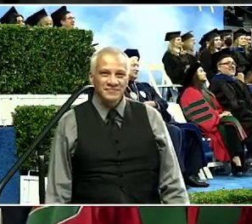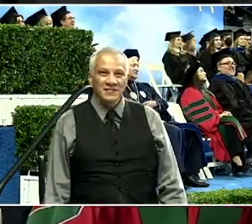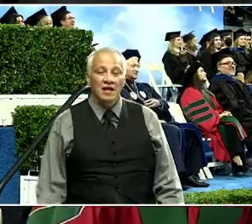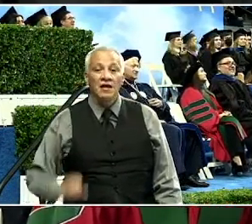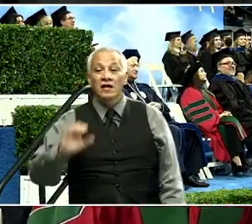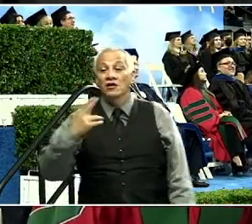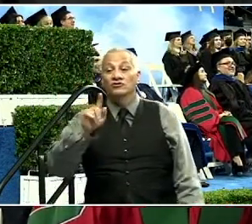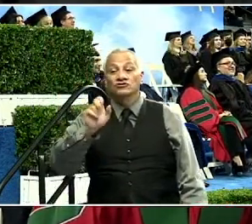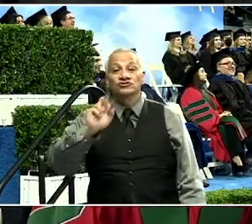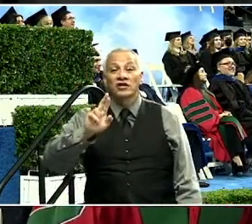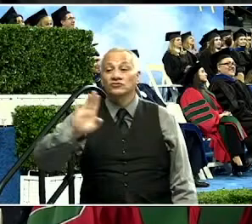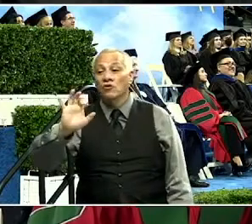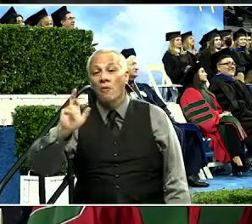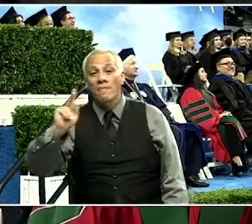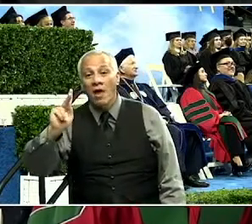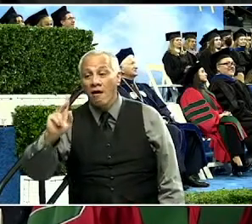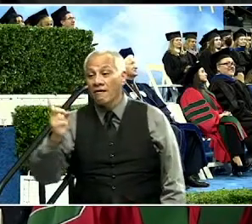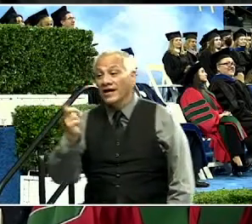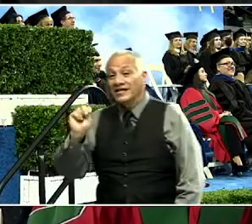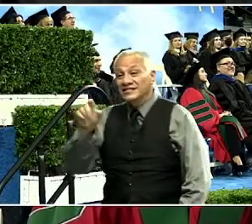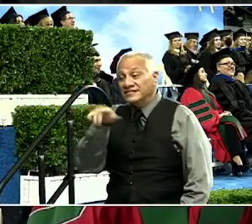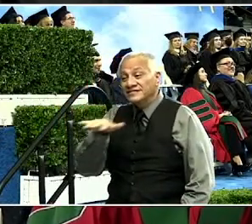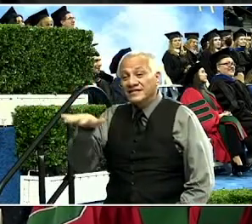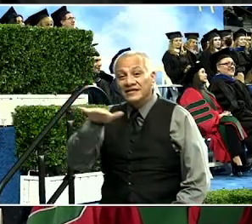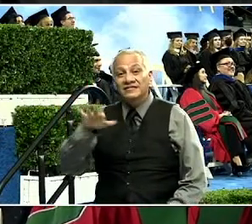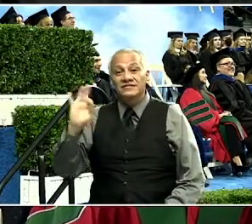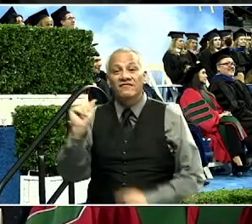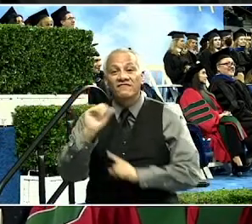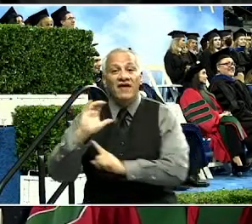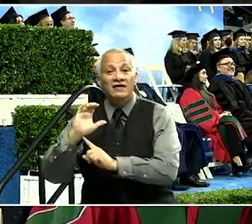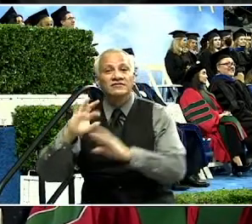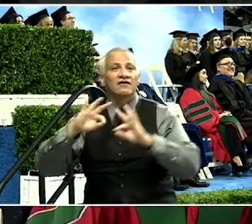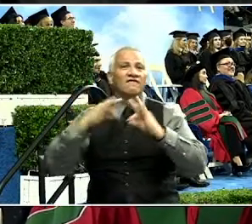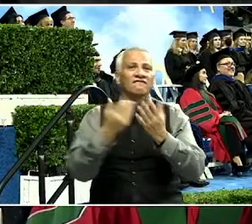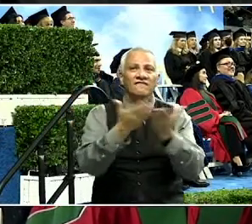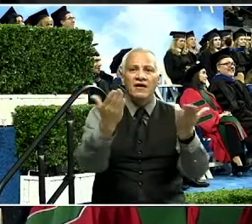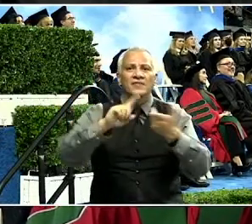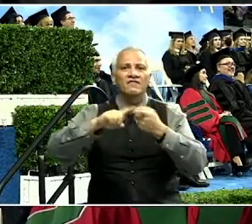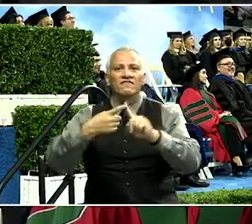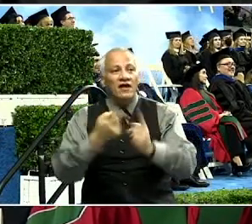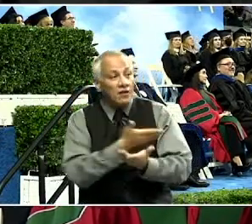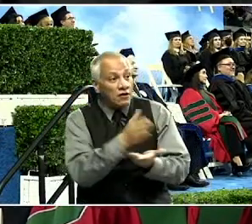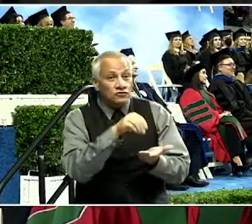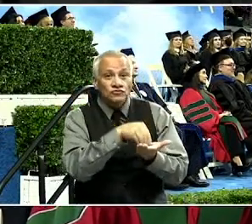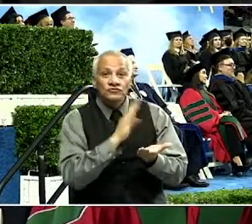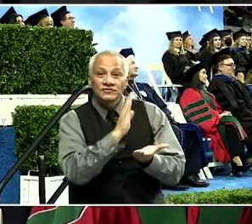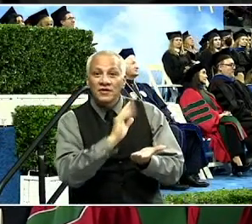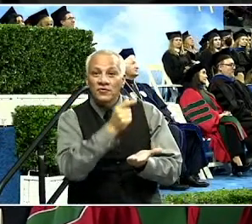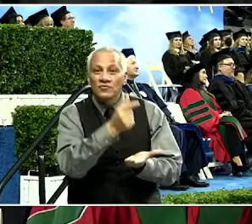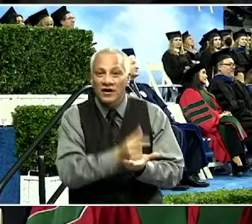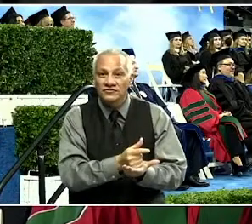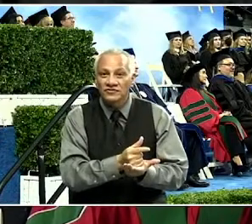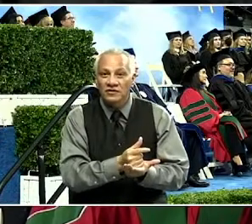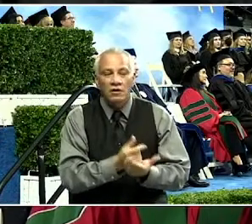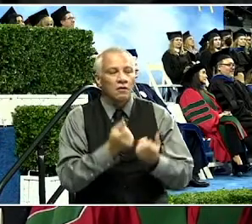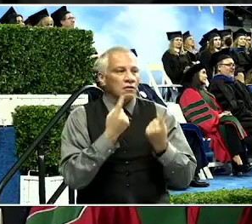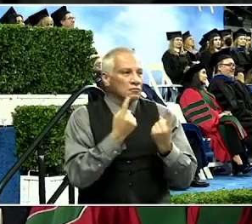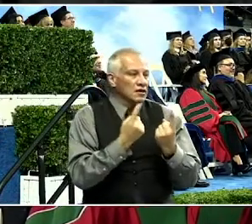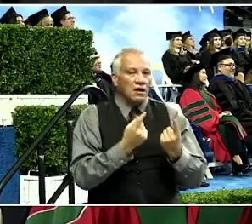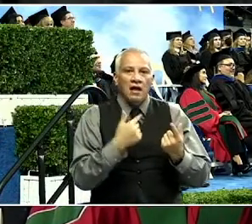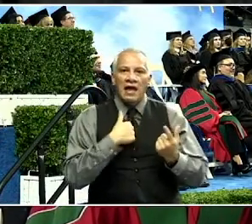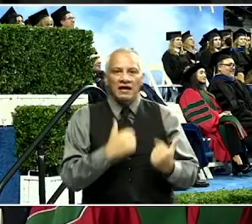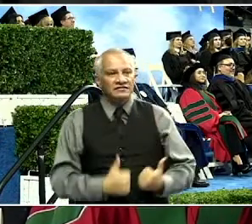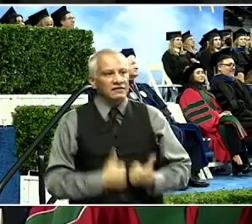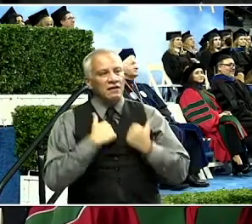Chancellor Block, deans, faculty, family, friends, and graduates, it is a lifelong dream